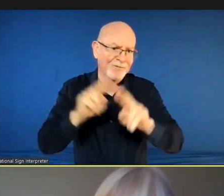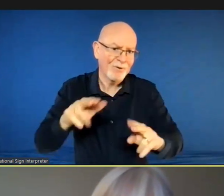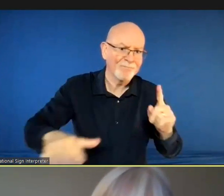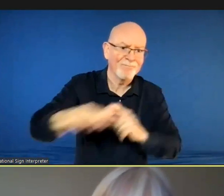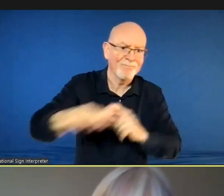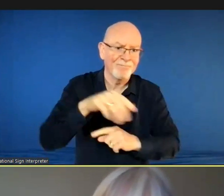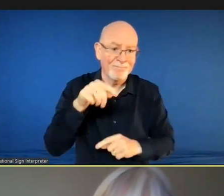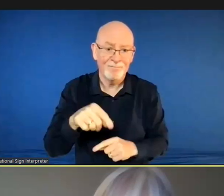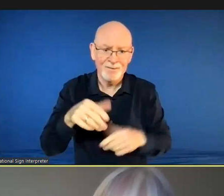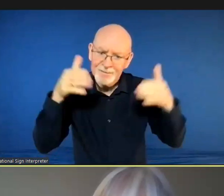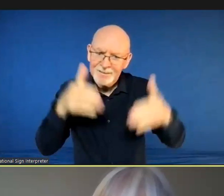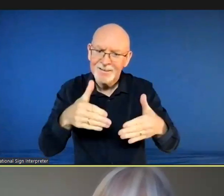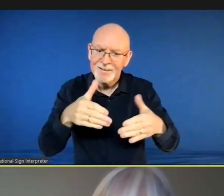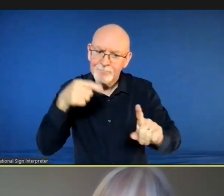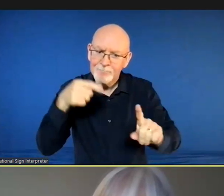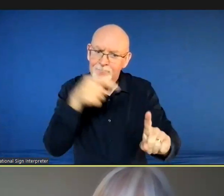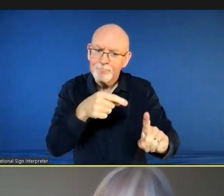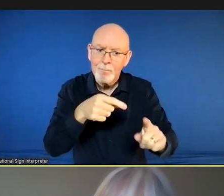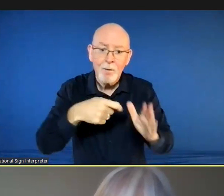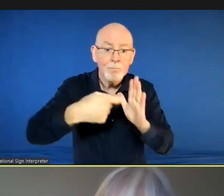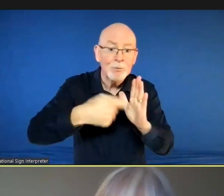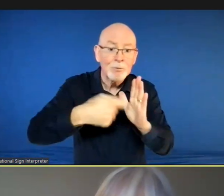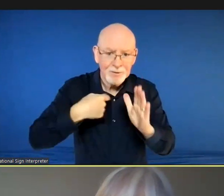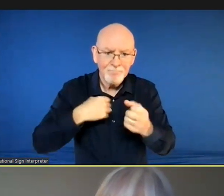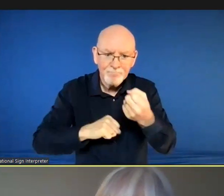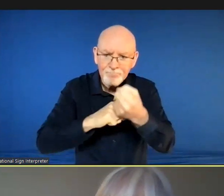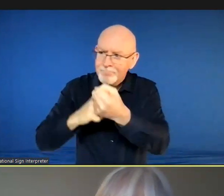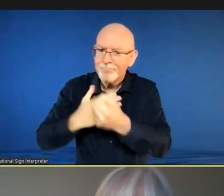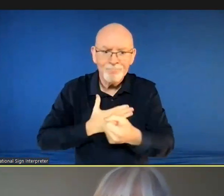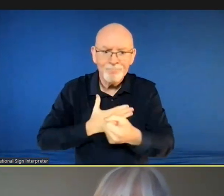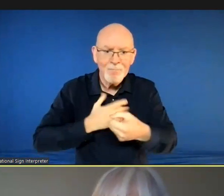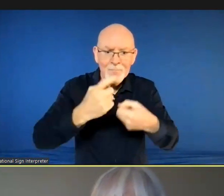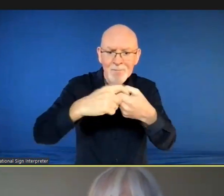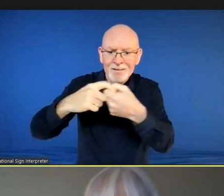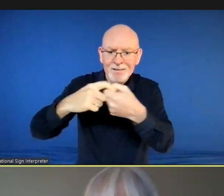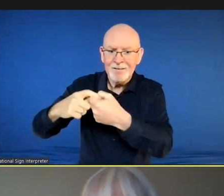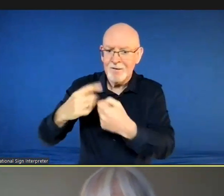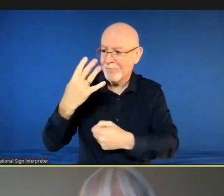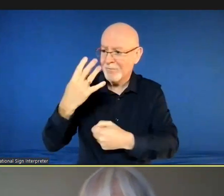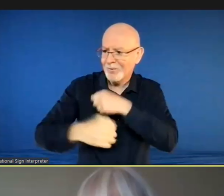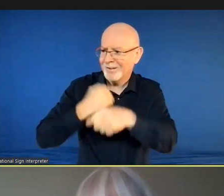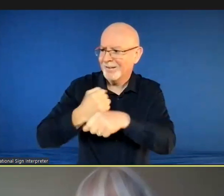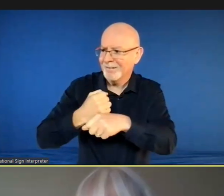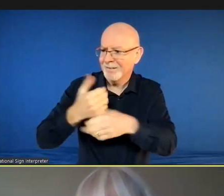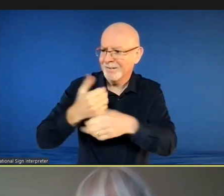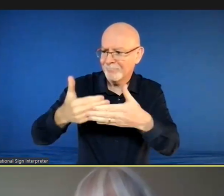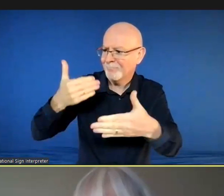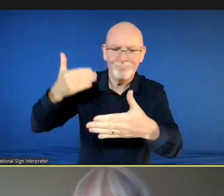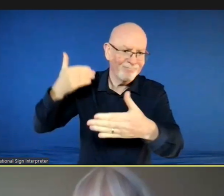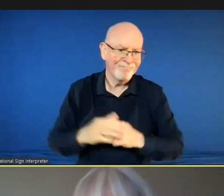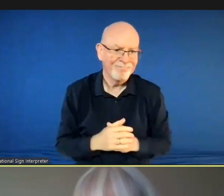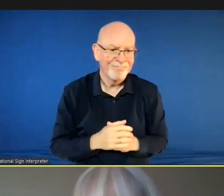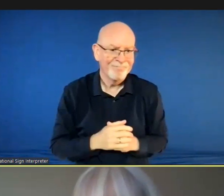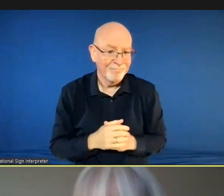so. We also conducted some research last year with hundreds of deaf